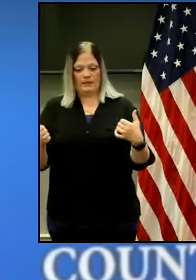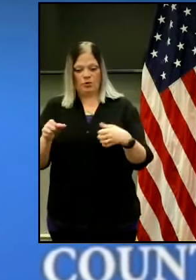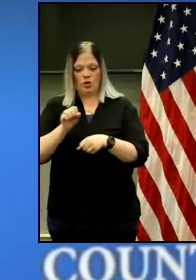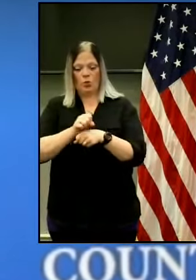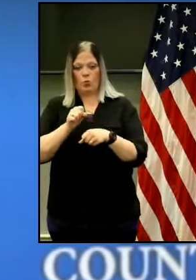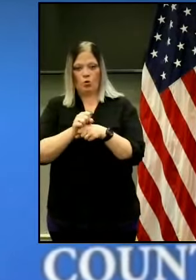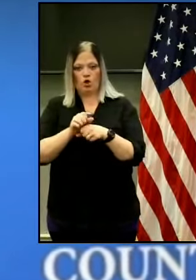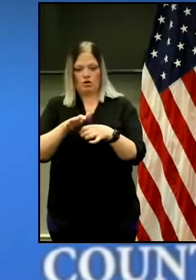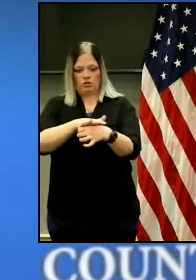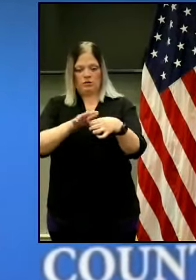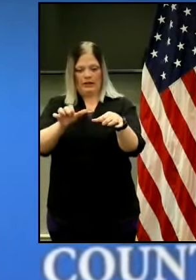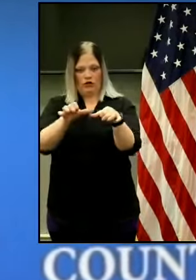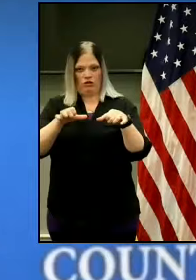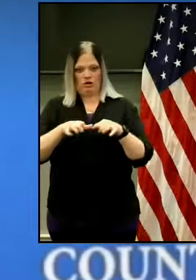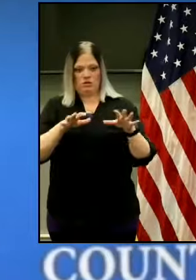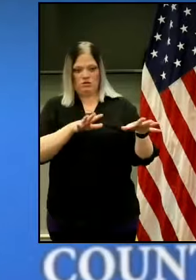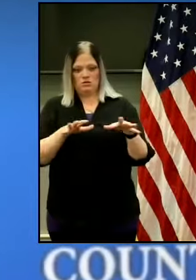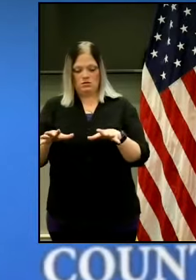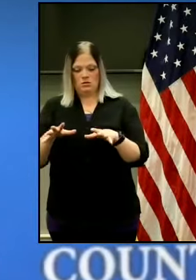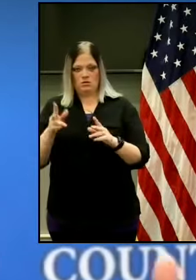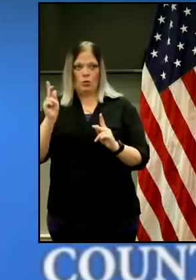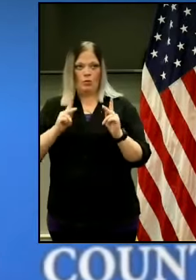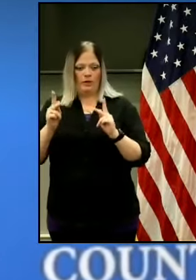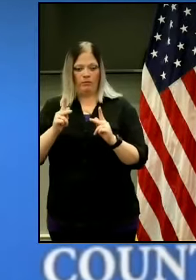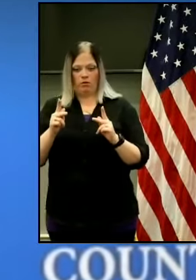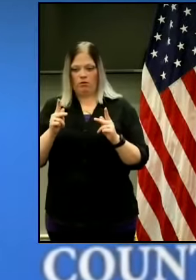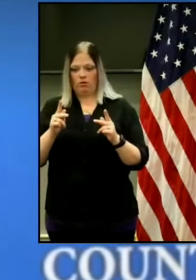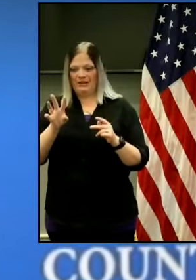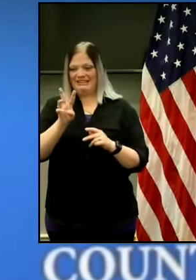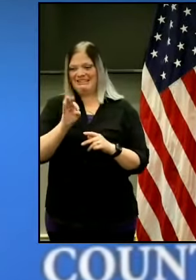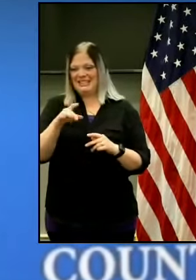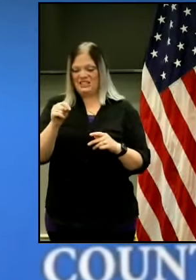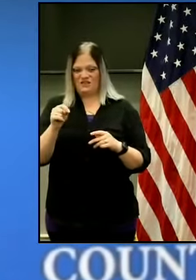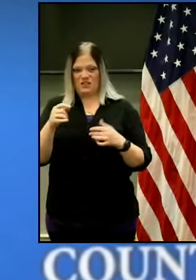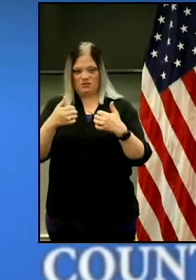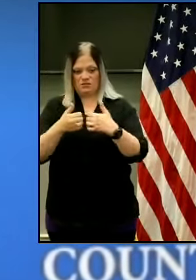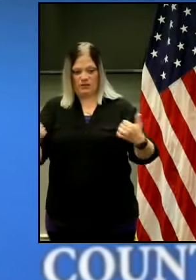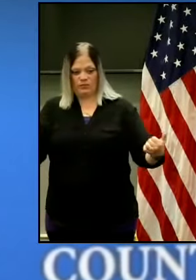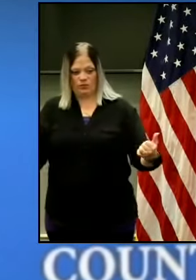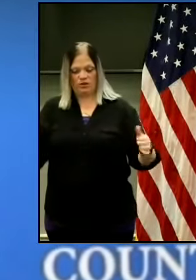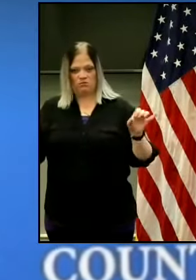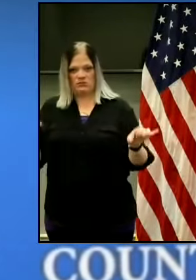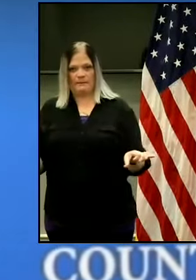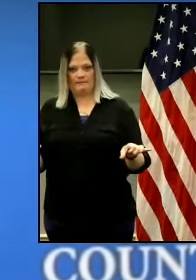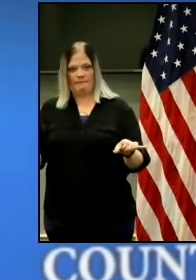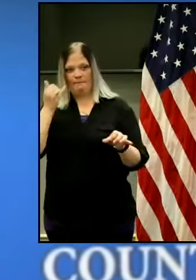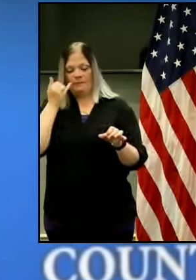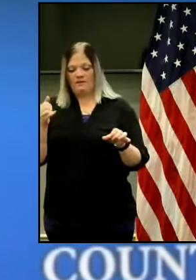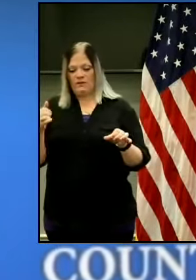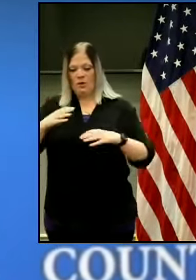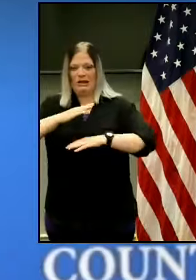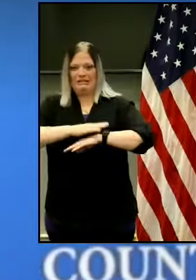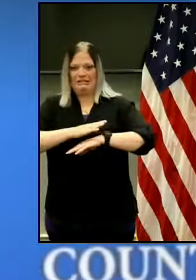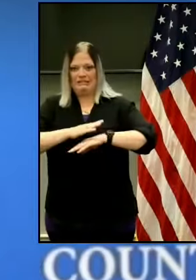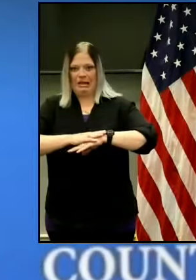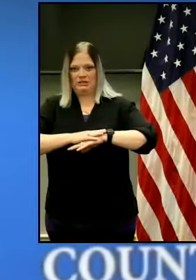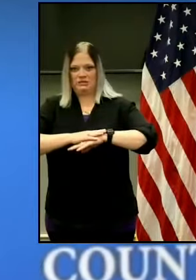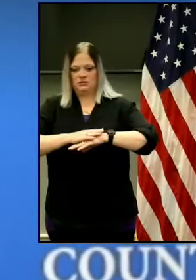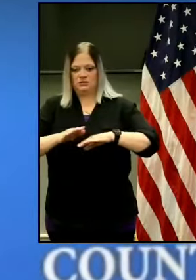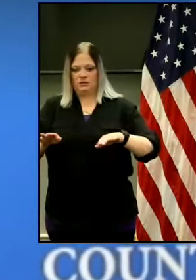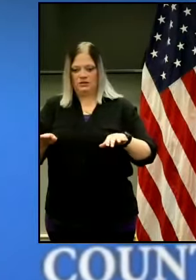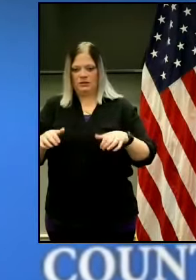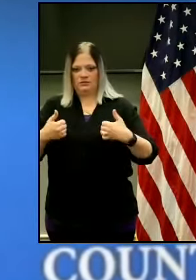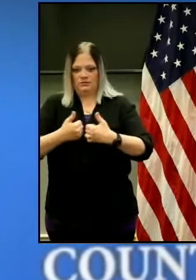workstations. So individuals that were separated by 6 feet or greater, that hasn't changed. But if there were back-to-back desks and things like that, that has